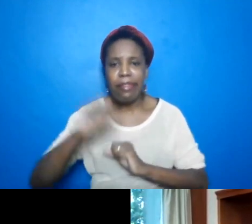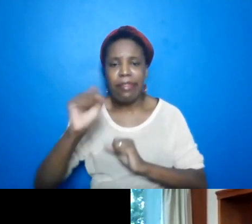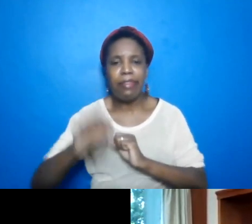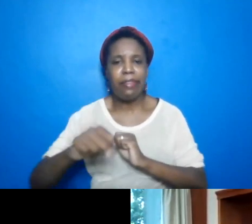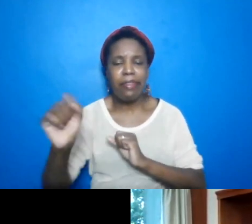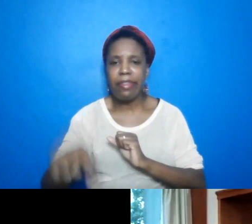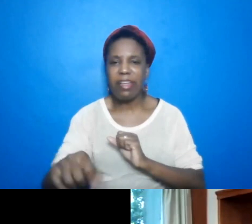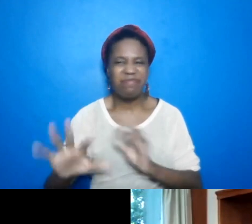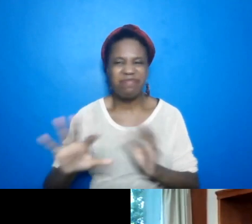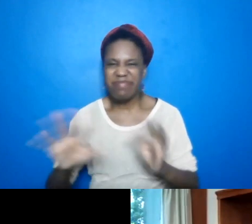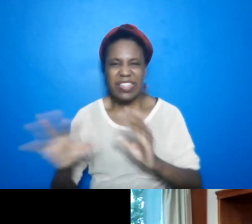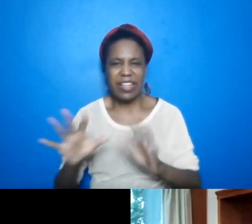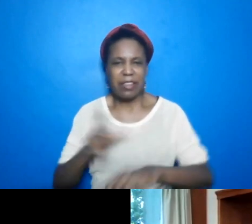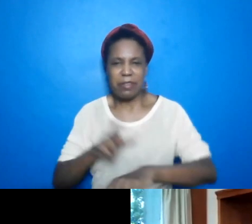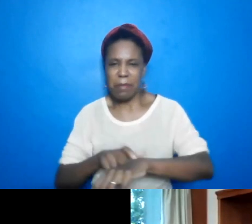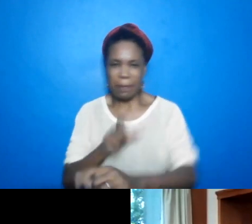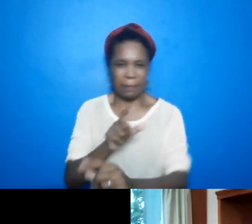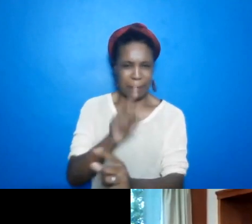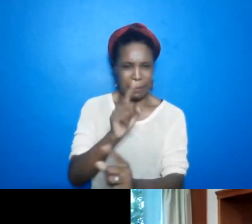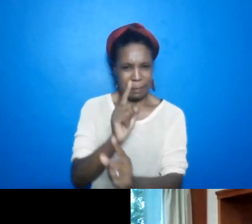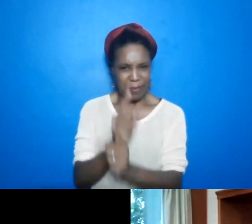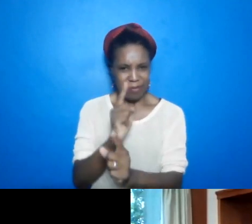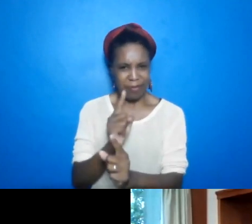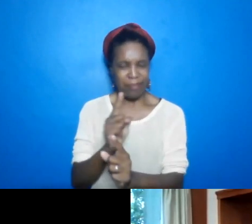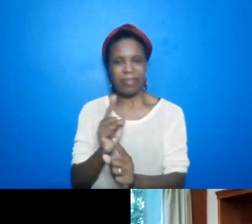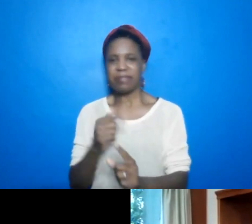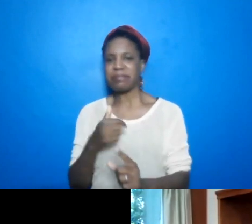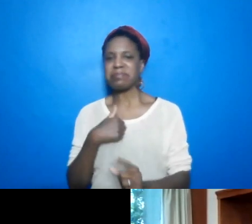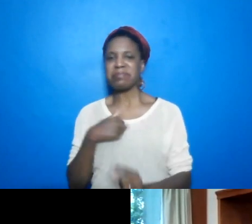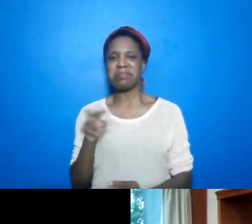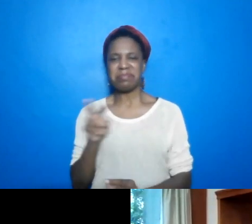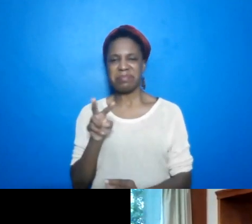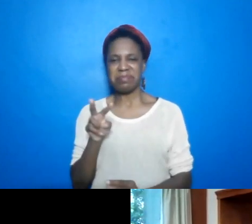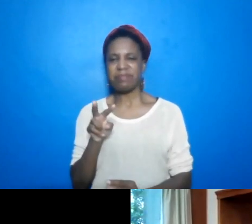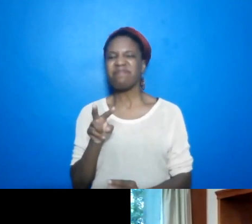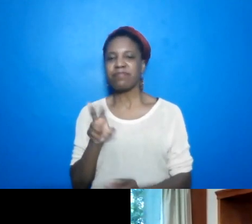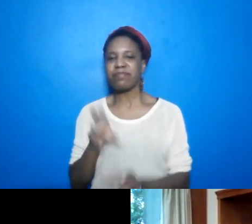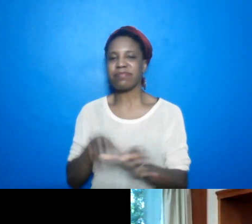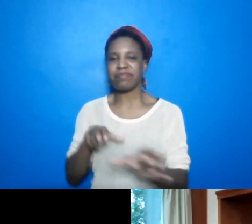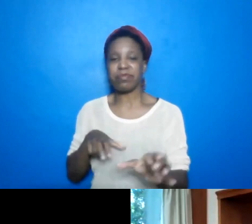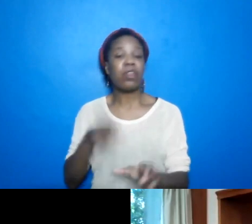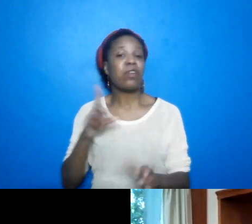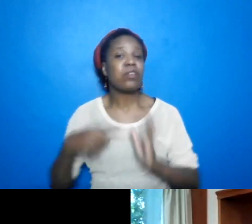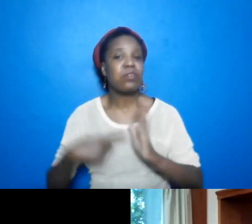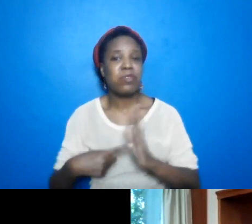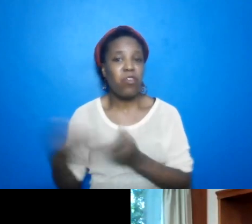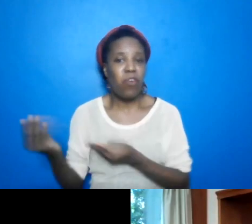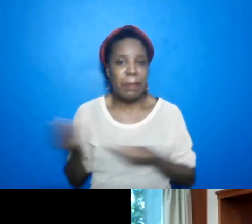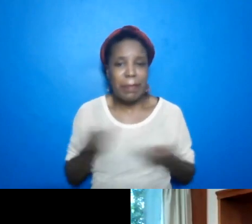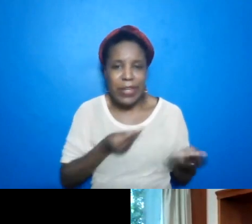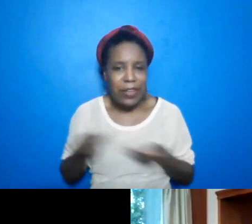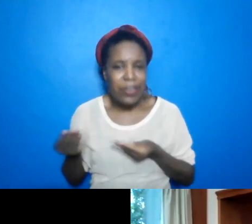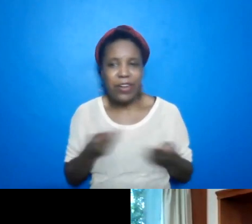building, conflict transformation. As mediator, you can be in the middle of a conversation for a long time, but then at some